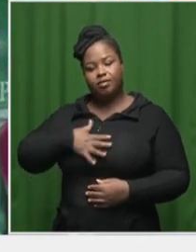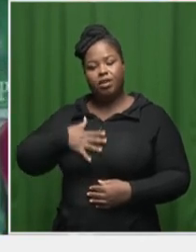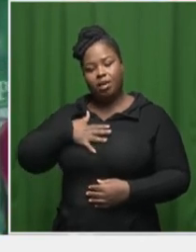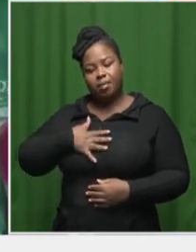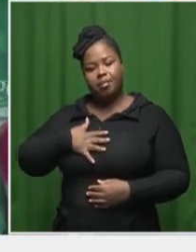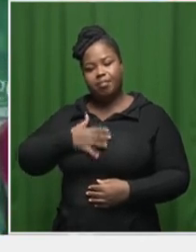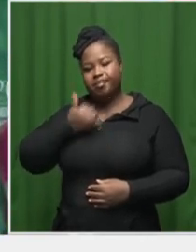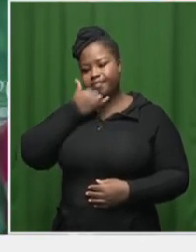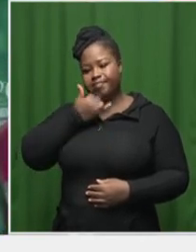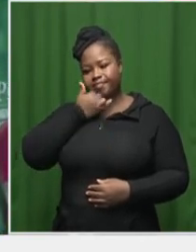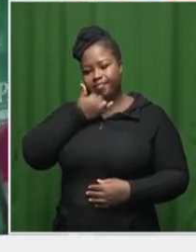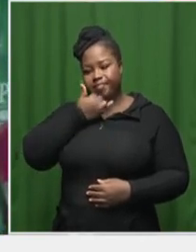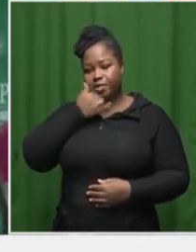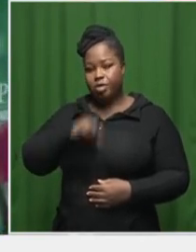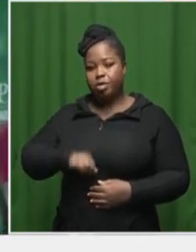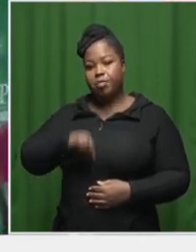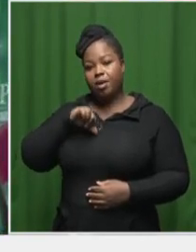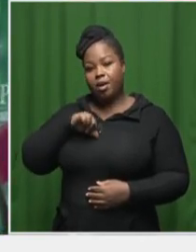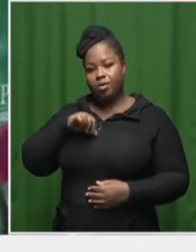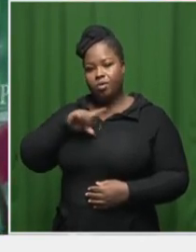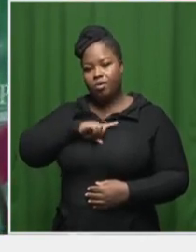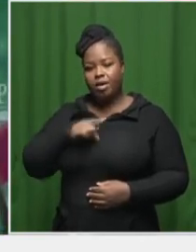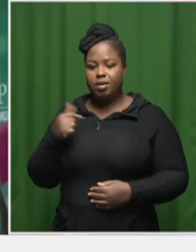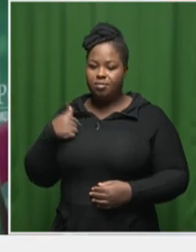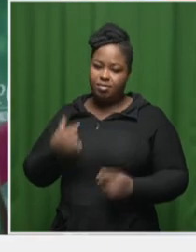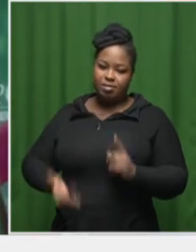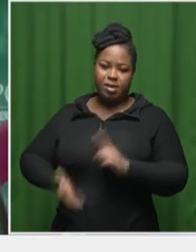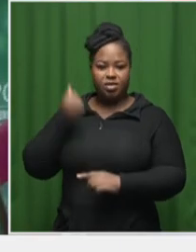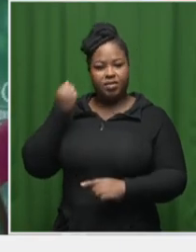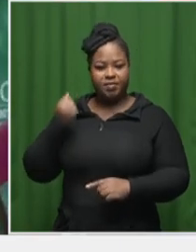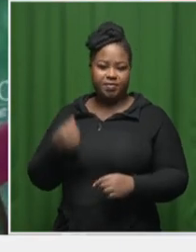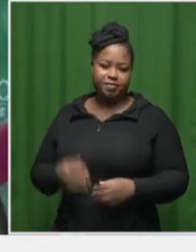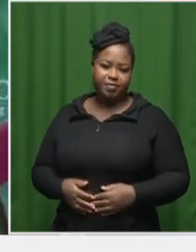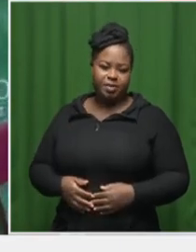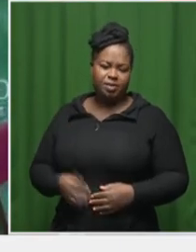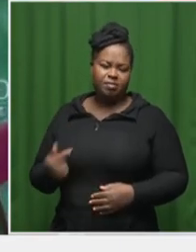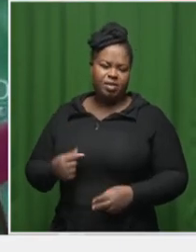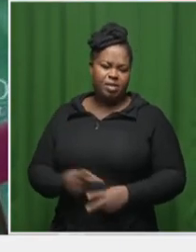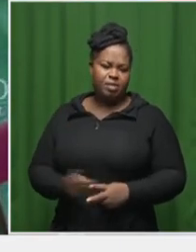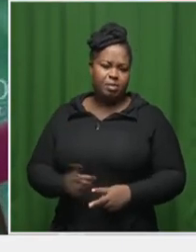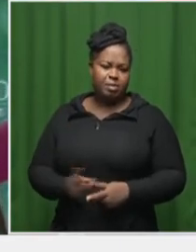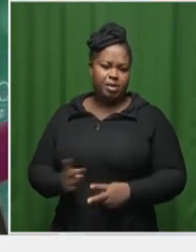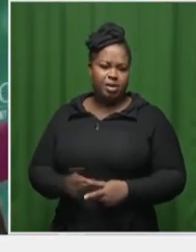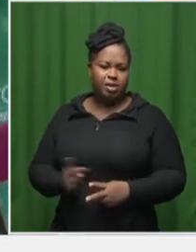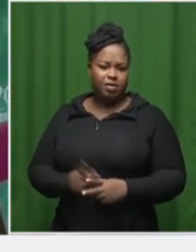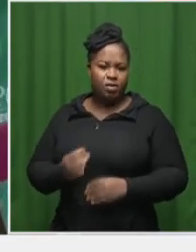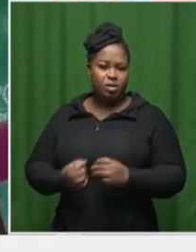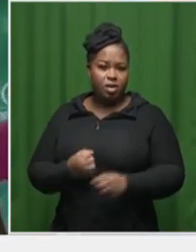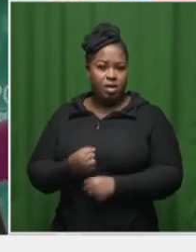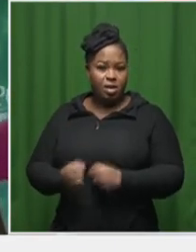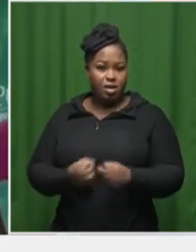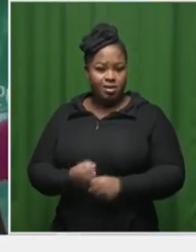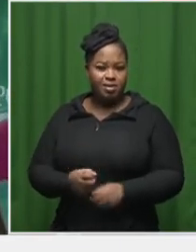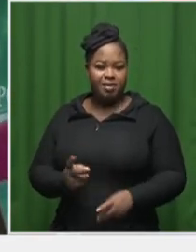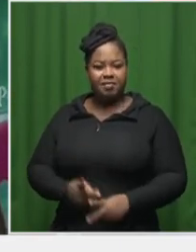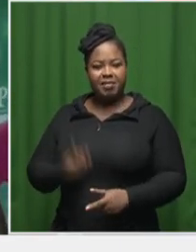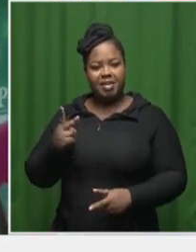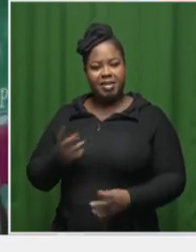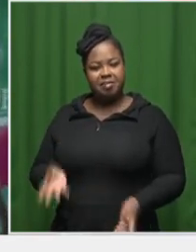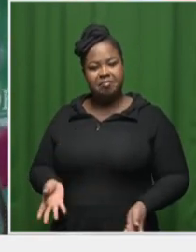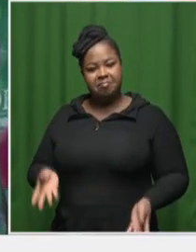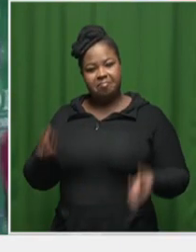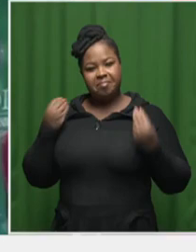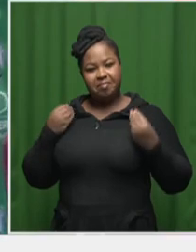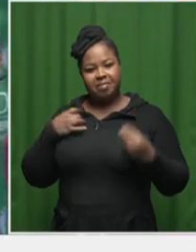I'm very happy and I'm proud that I have managed to achieve this. I've been preparing myself for years and finally I've achieved